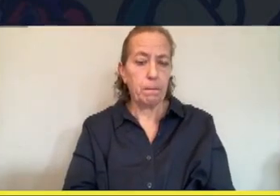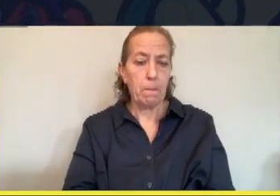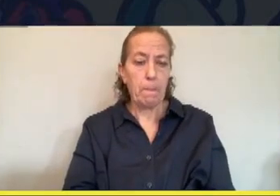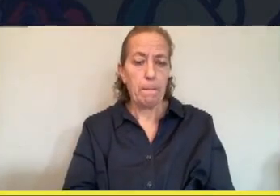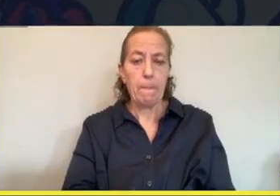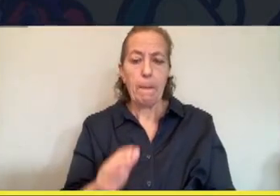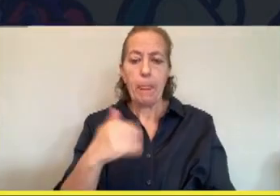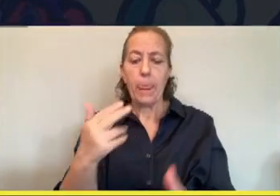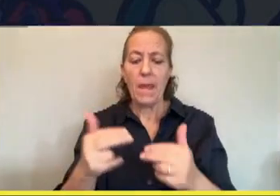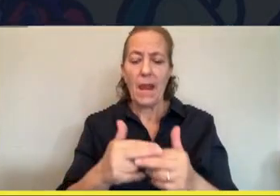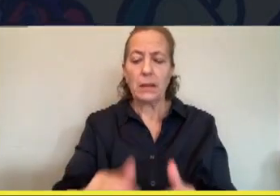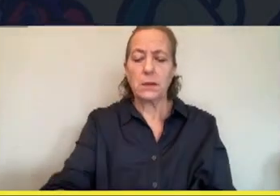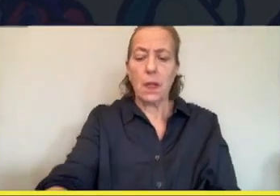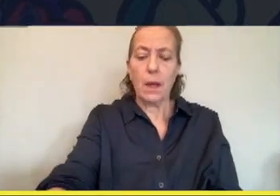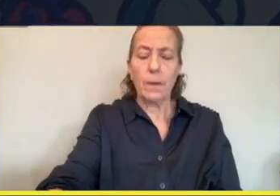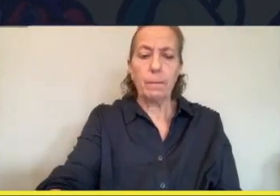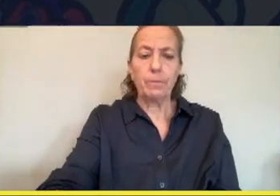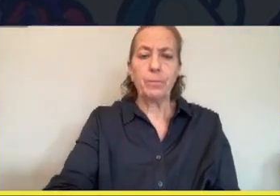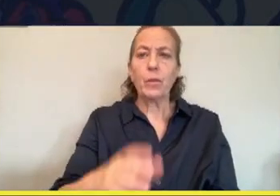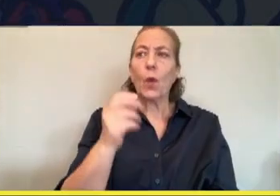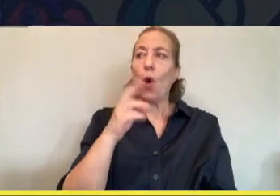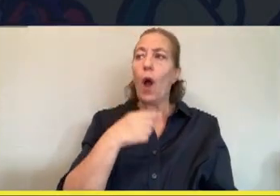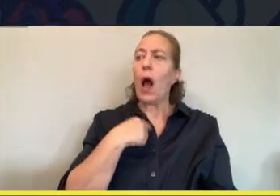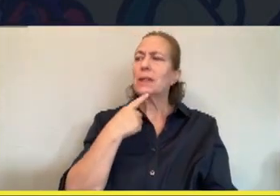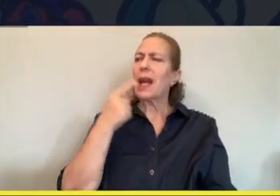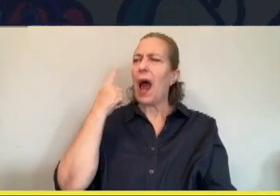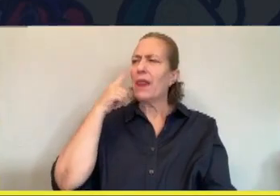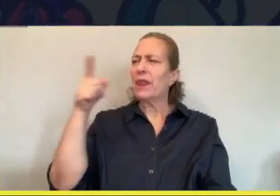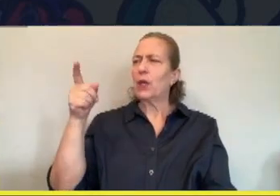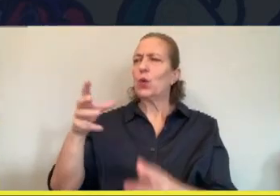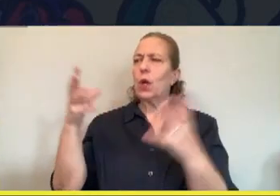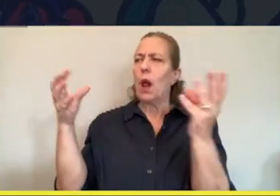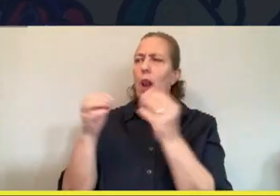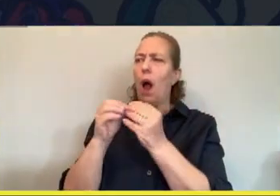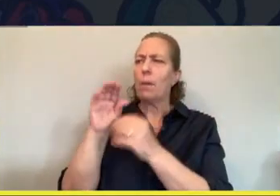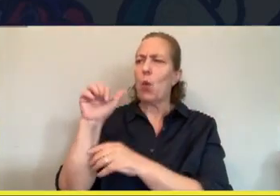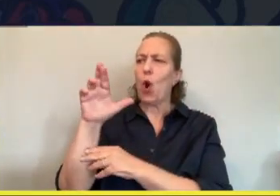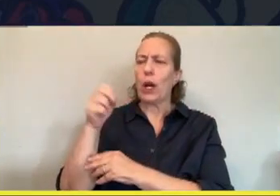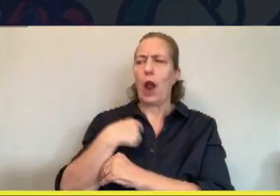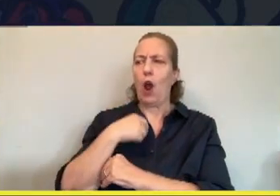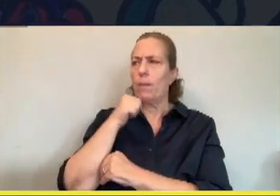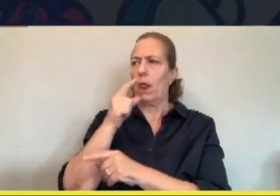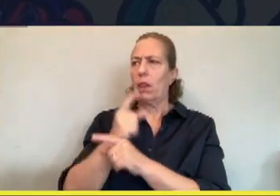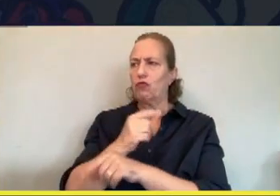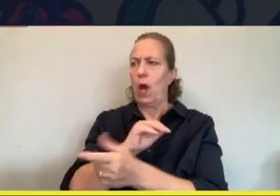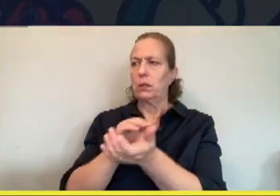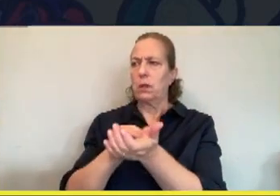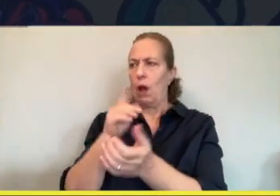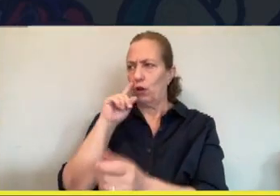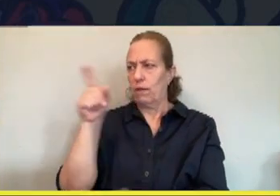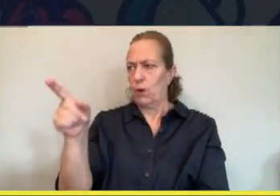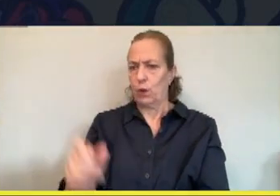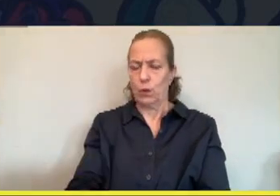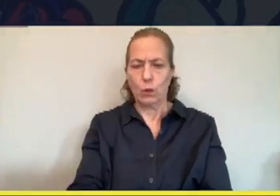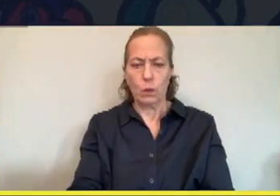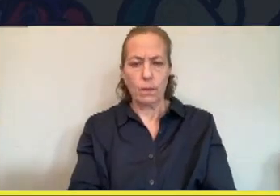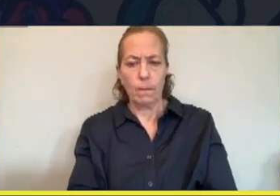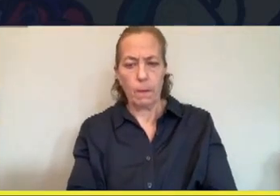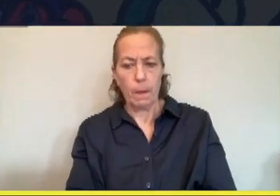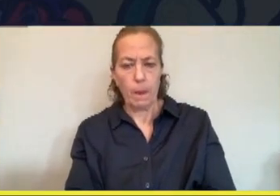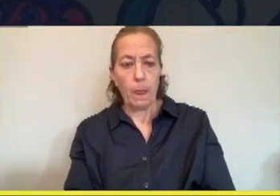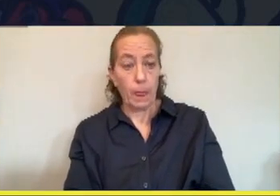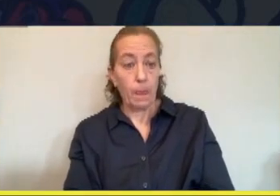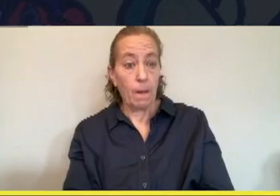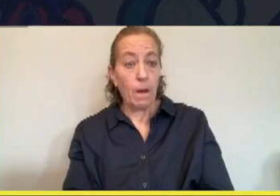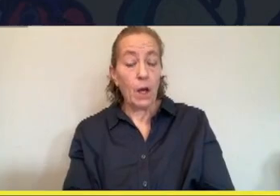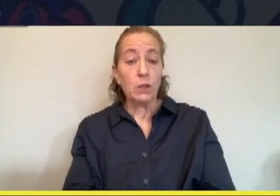I say, I think you need a lot more care, and I'm not the doctor for you. So in summary, I've talked about a lot of barriers that physicians